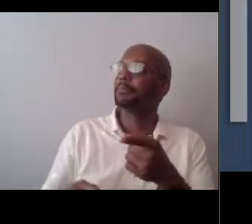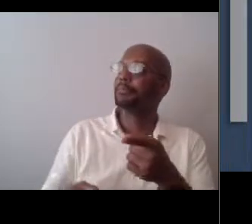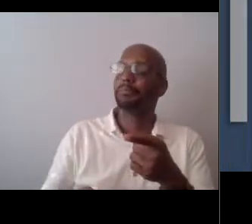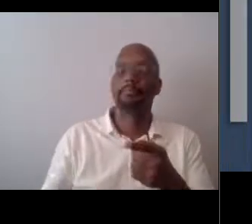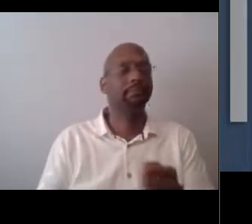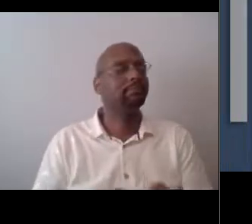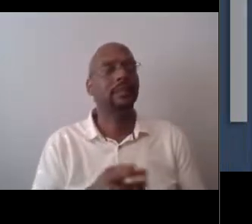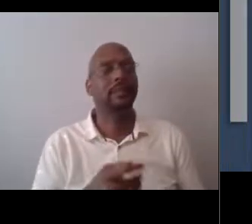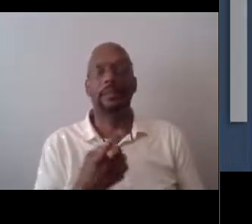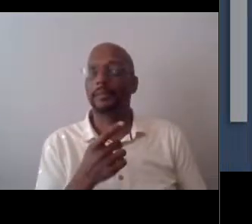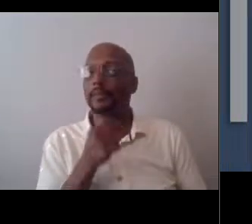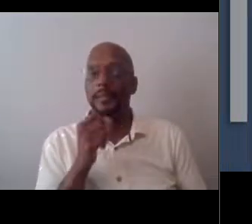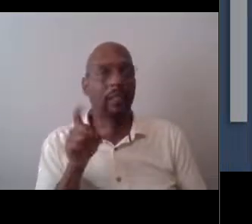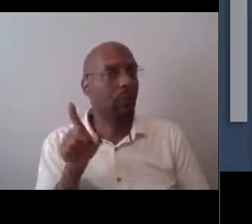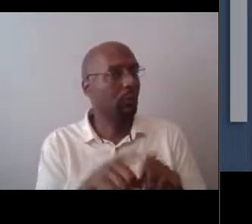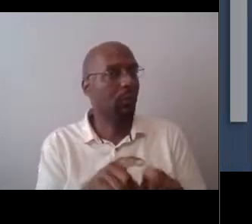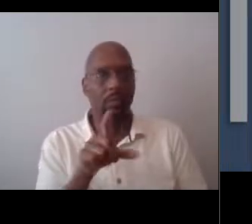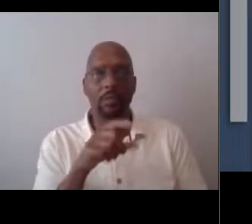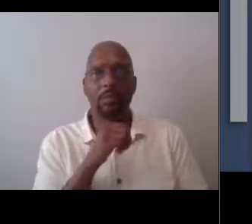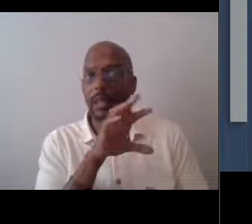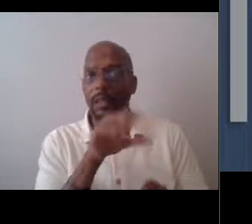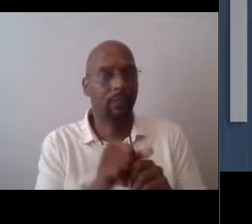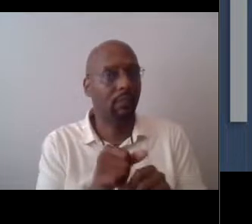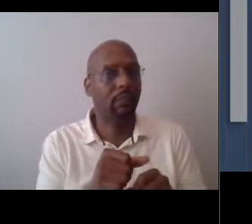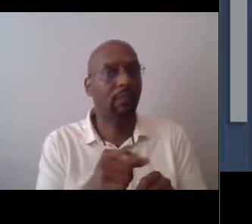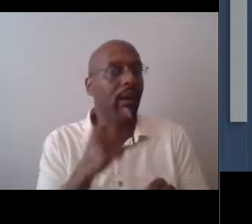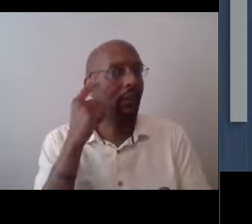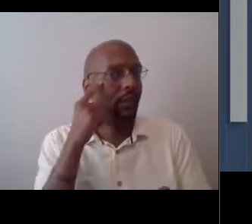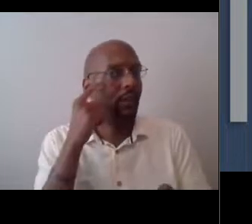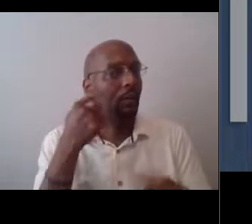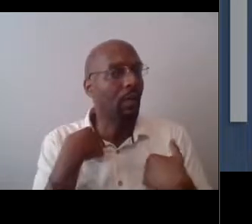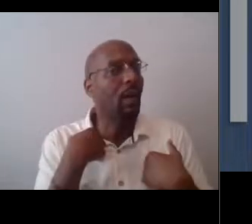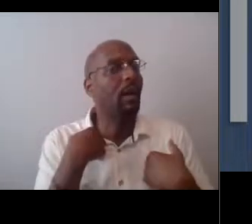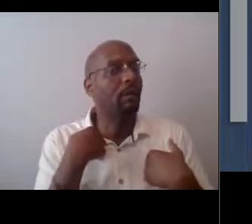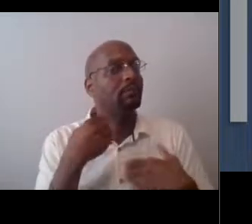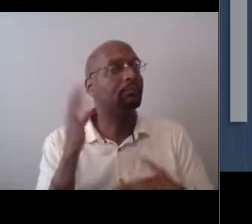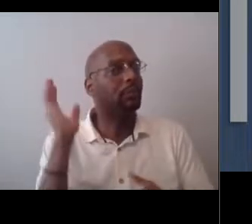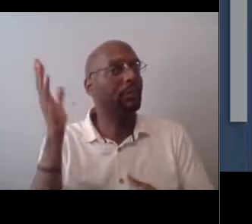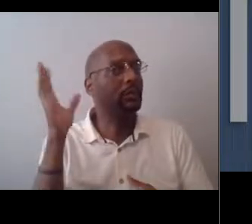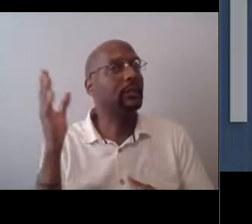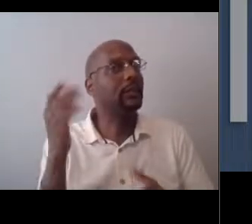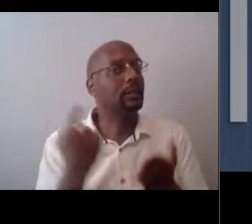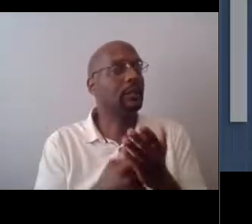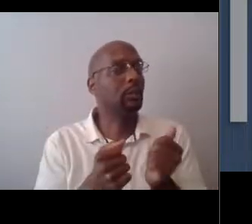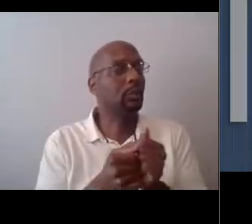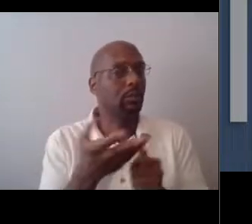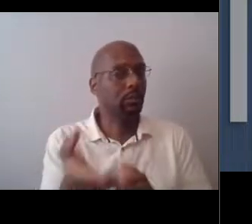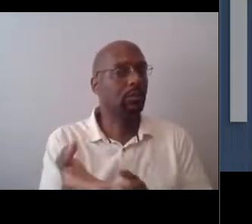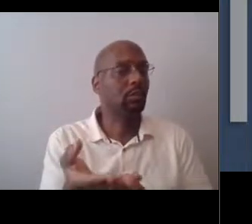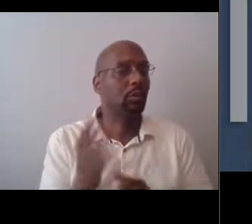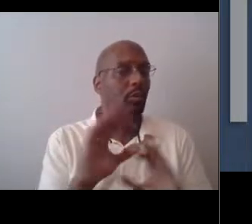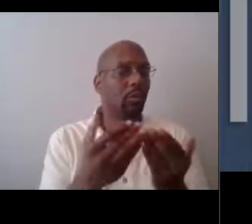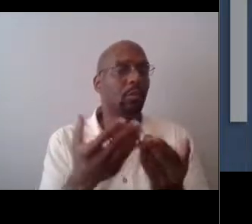involved at all. I believe we've had some initial presentations to even the CTC Equity Roundtable,